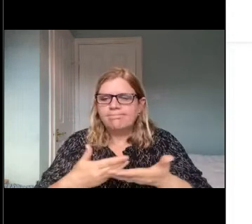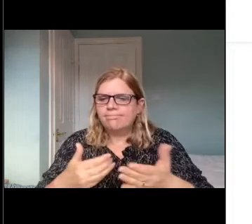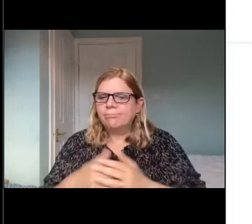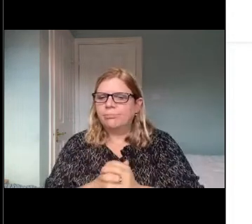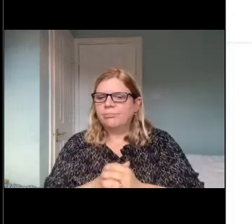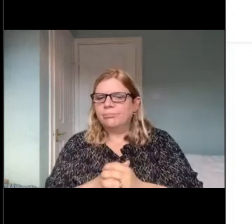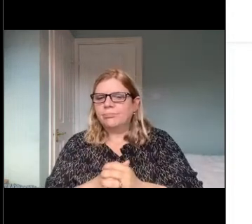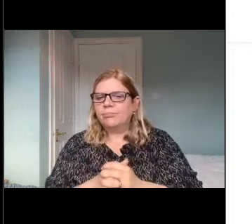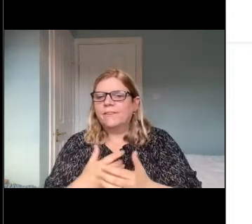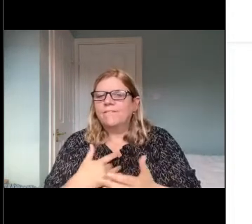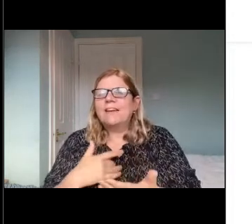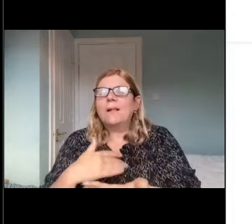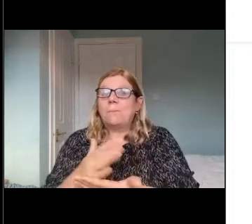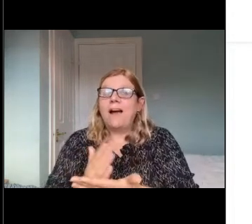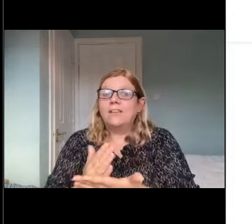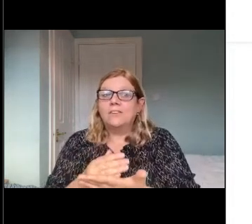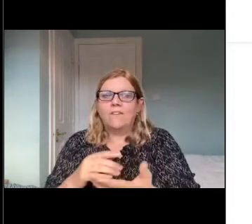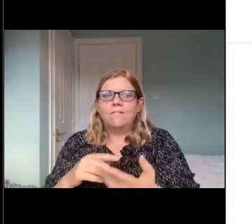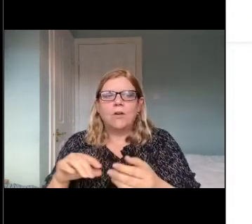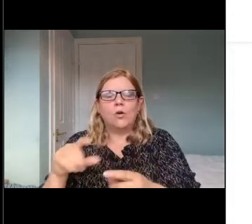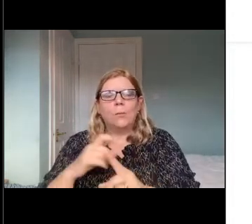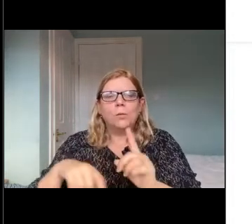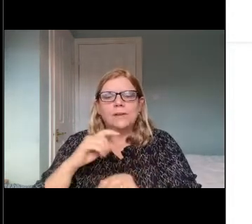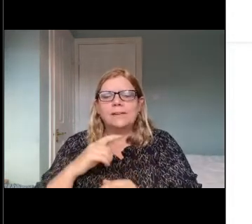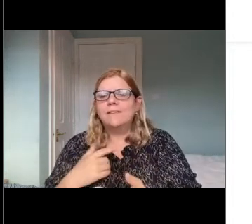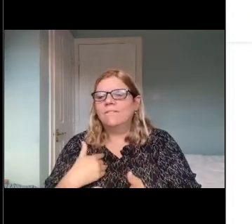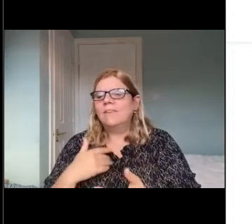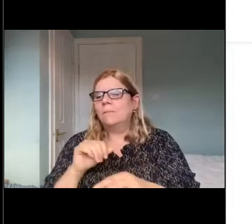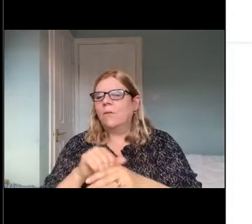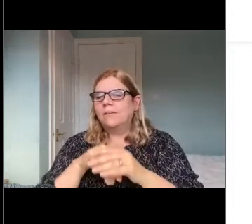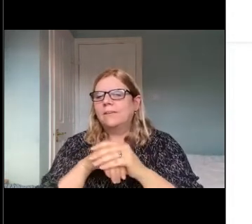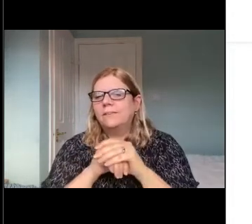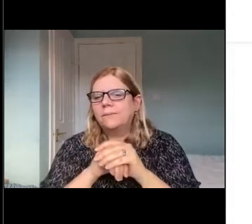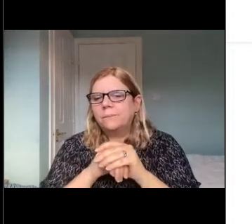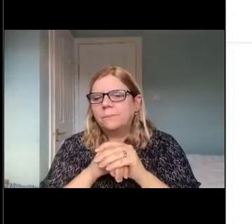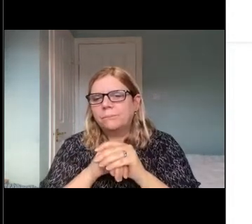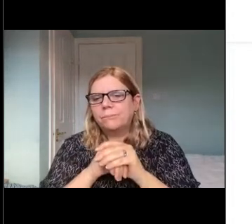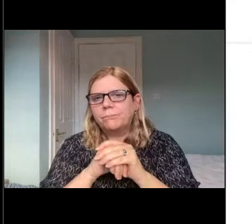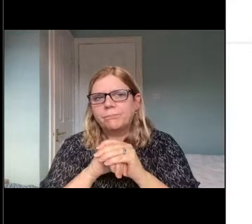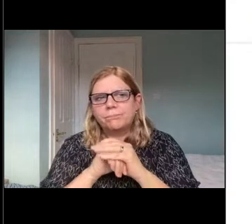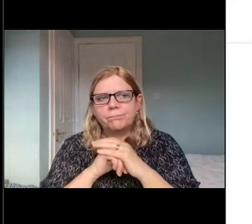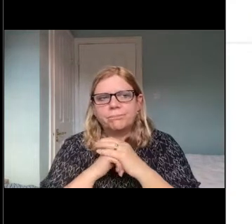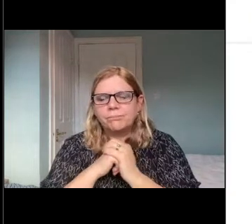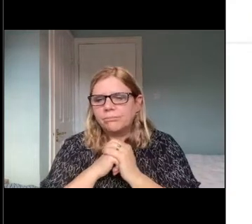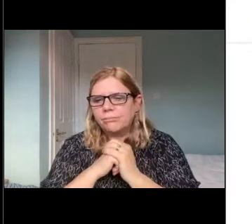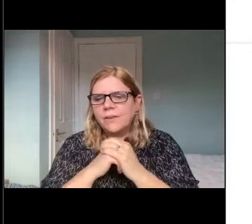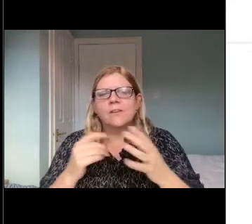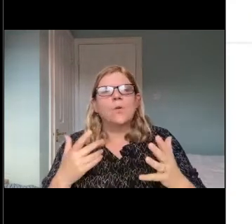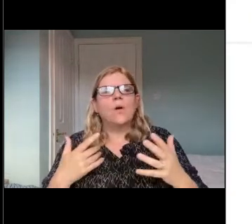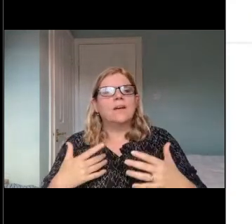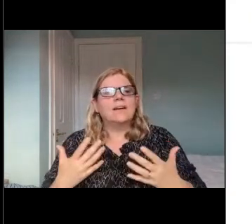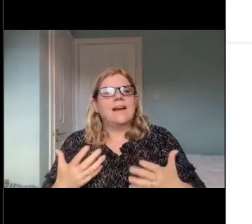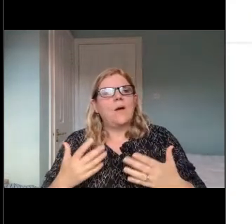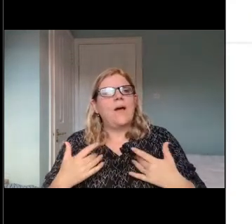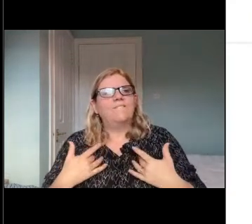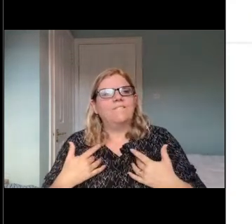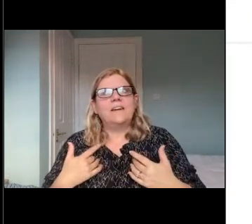to encourage chemistry tutors to talk to each other, work together, feel part of a network, part of a community, and to